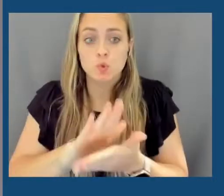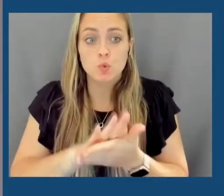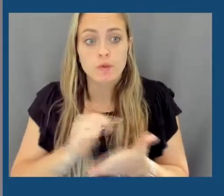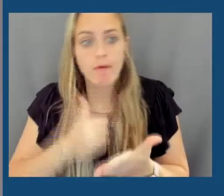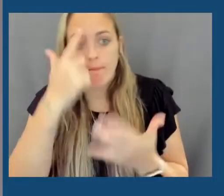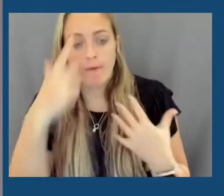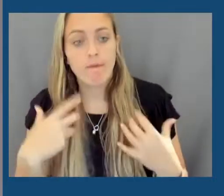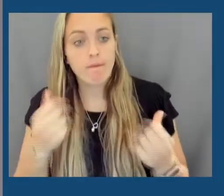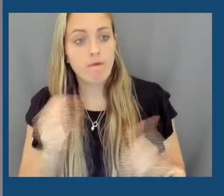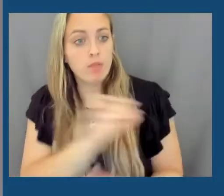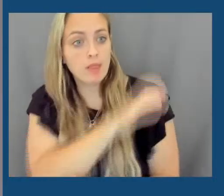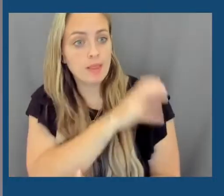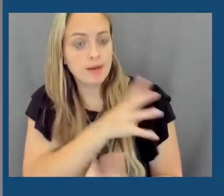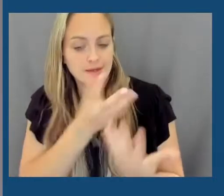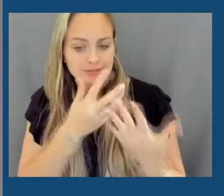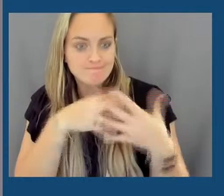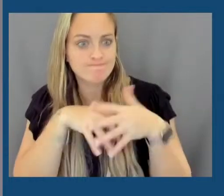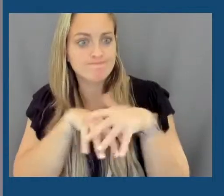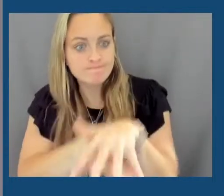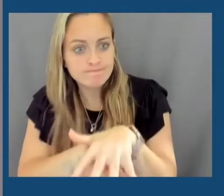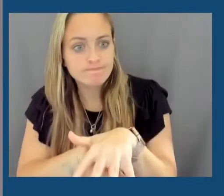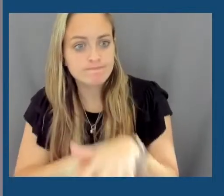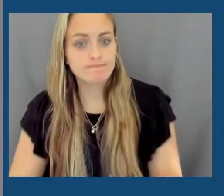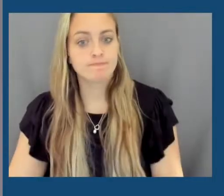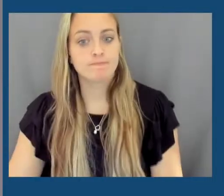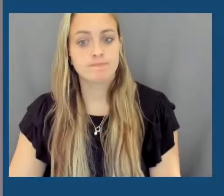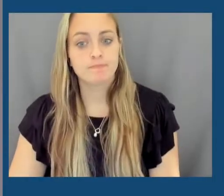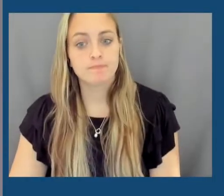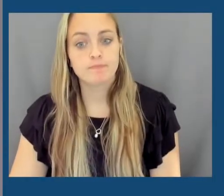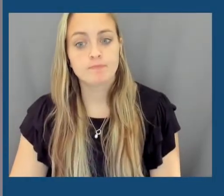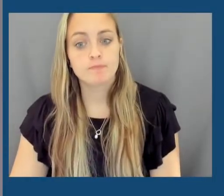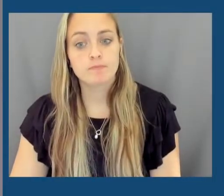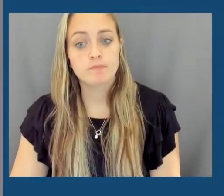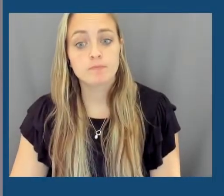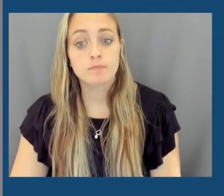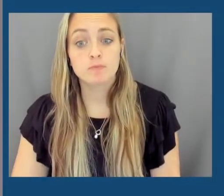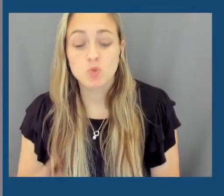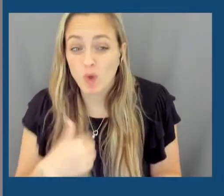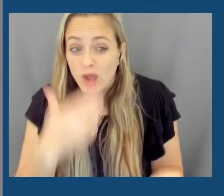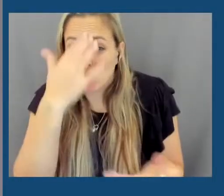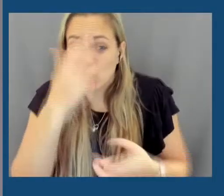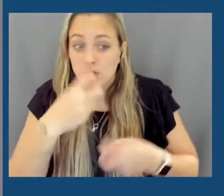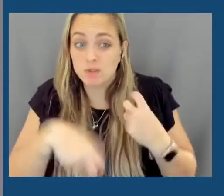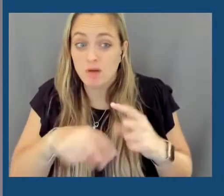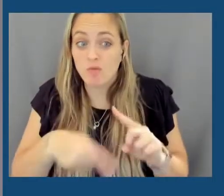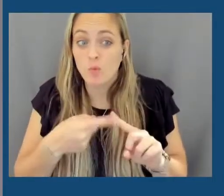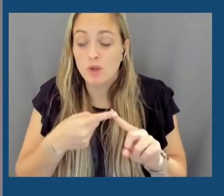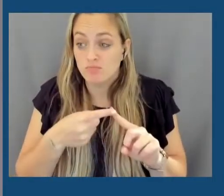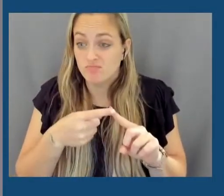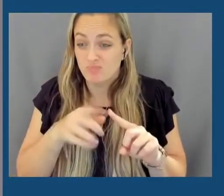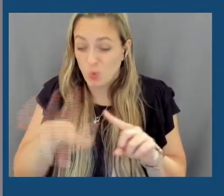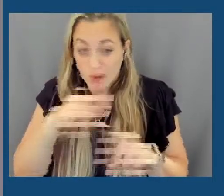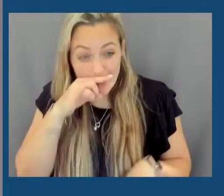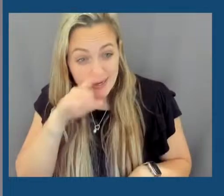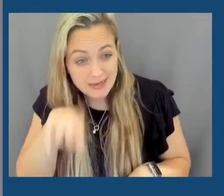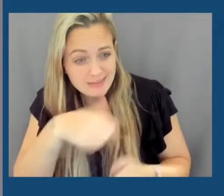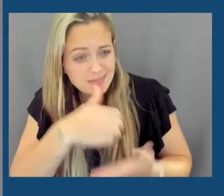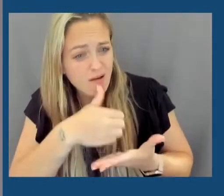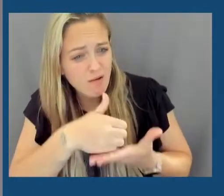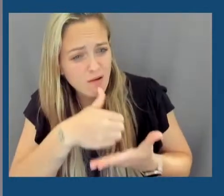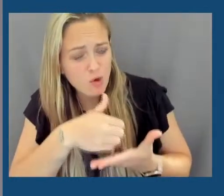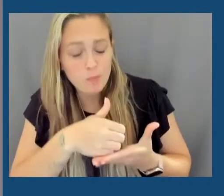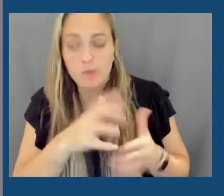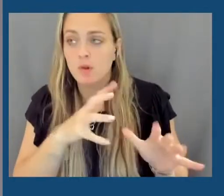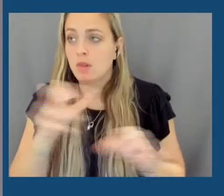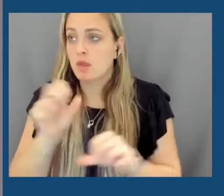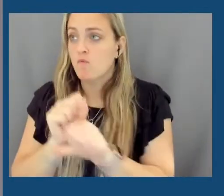services embedded in them. Because I know how hard it is when your child needs help to leave your job, and maybe